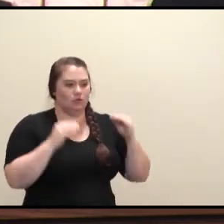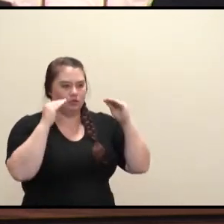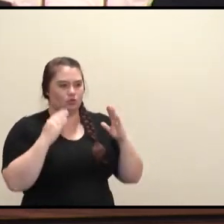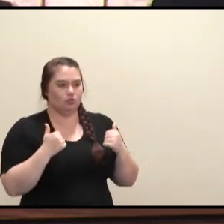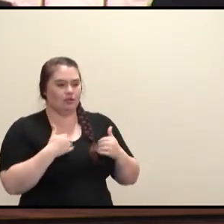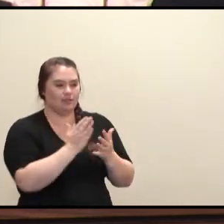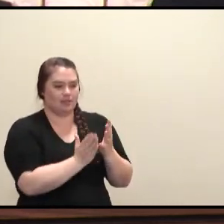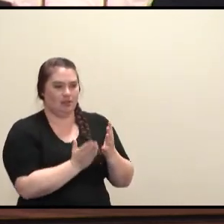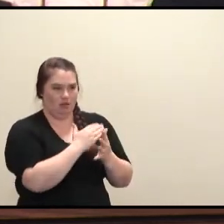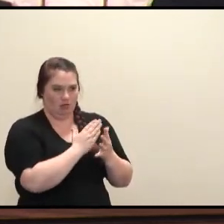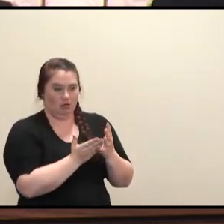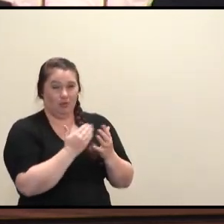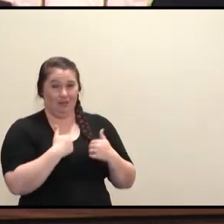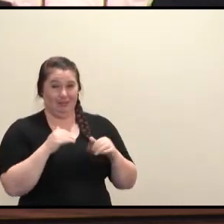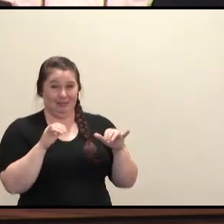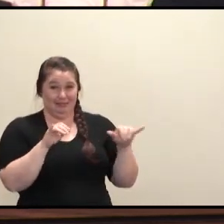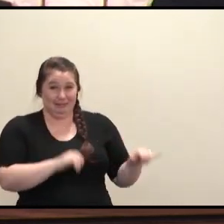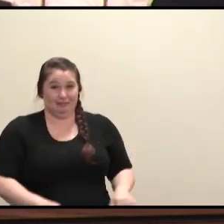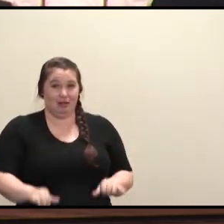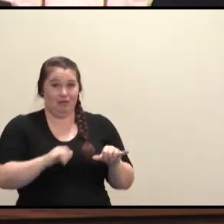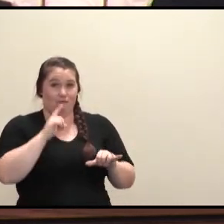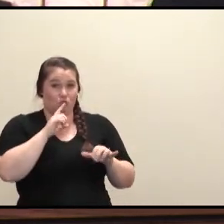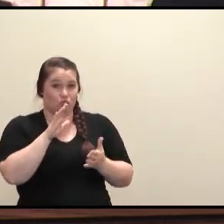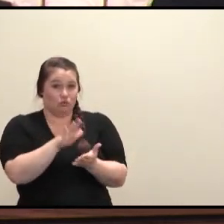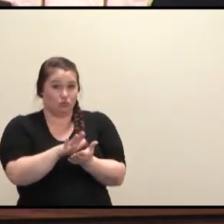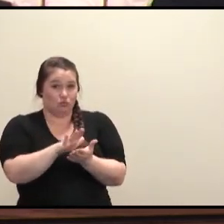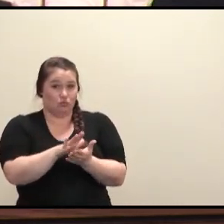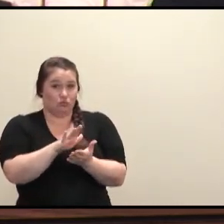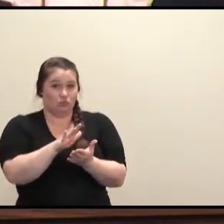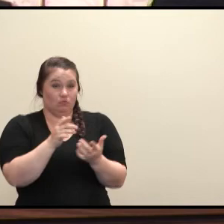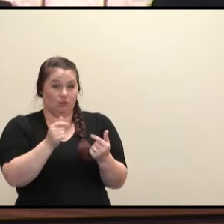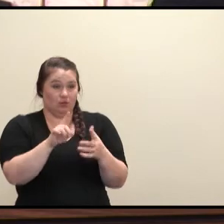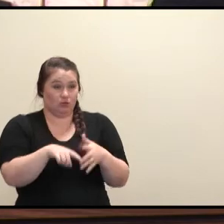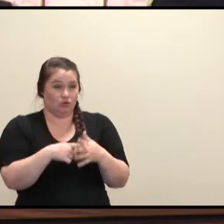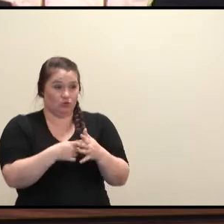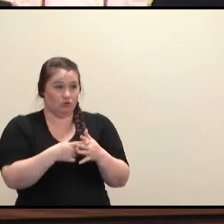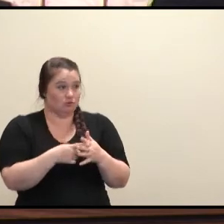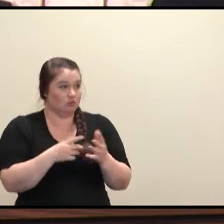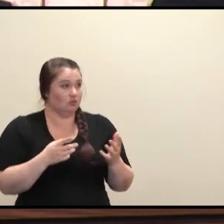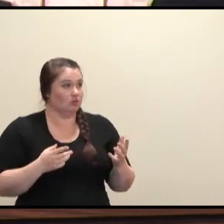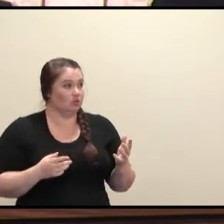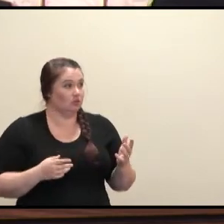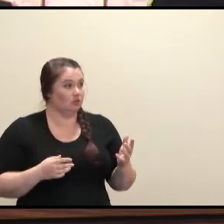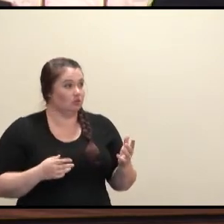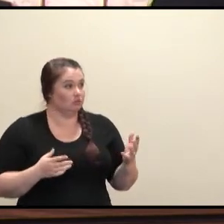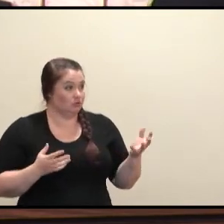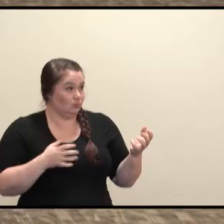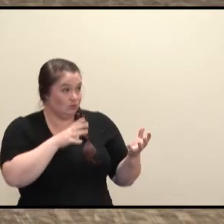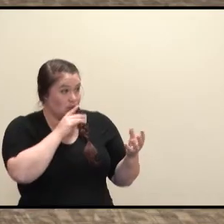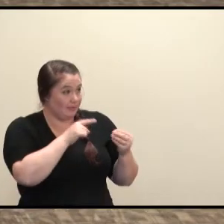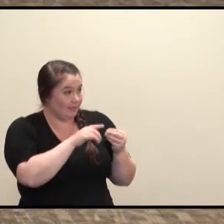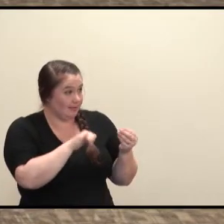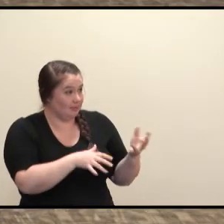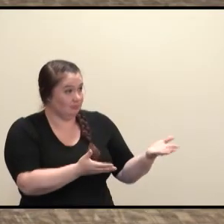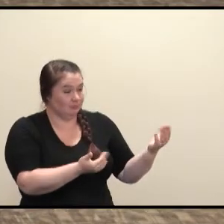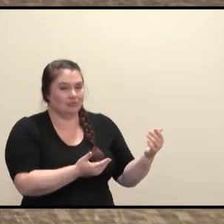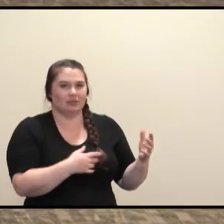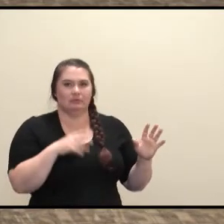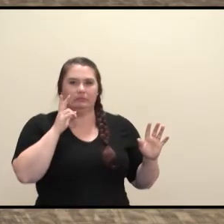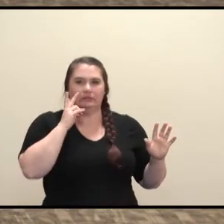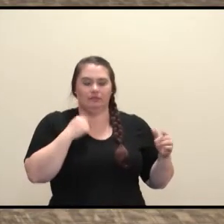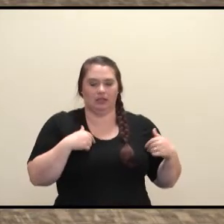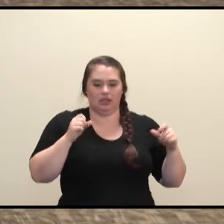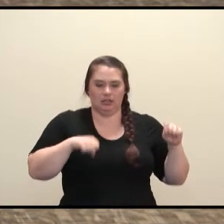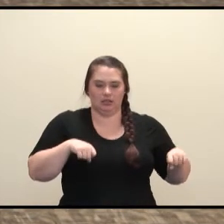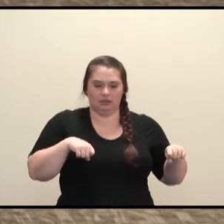have the same thing for principals starting out? Do you want to take the pay grade boxes and speak to that? So let me see if I